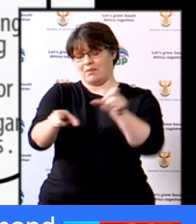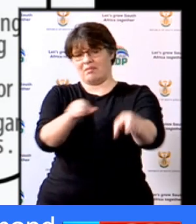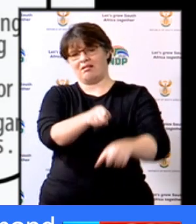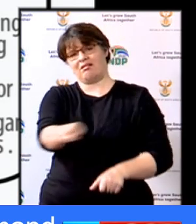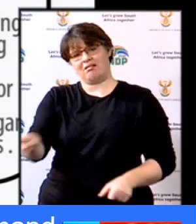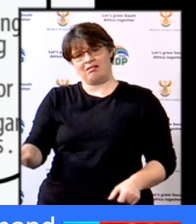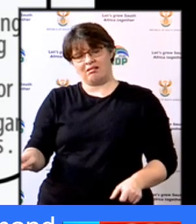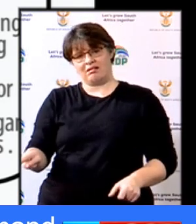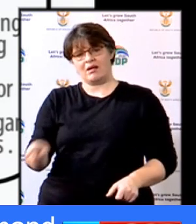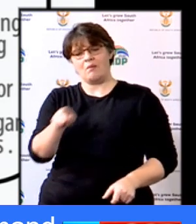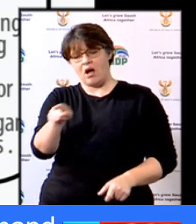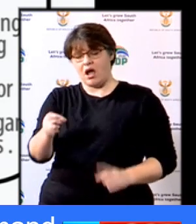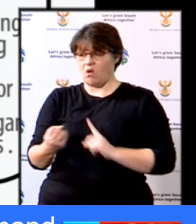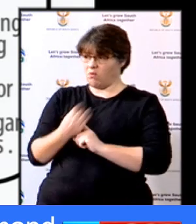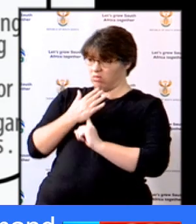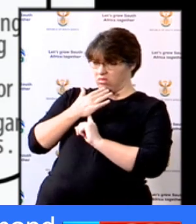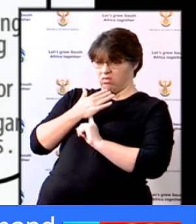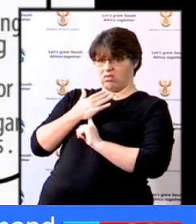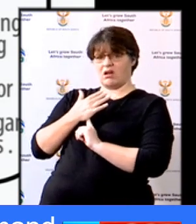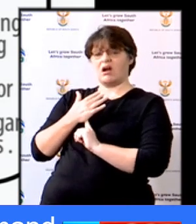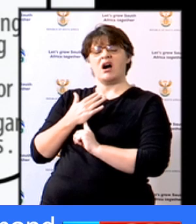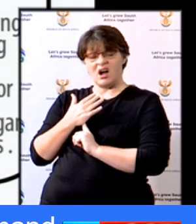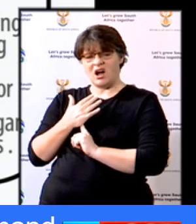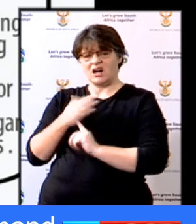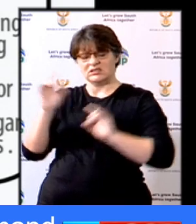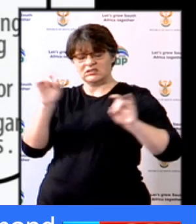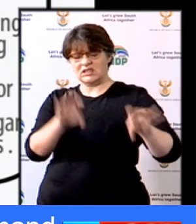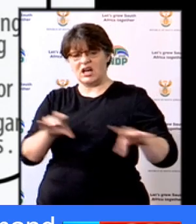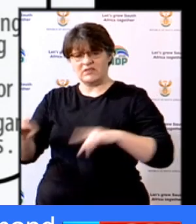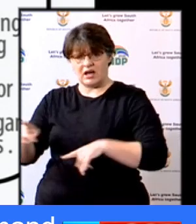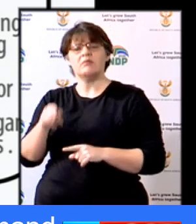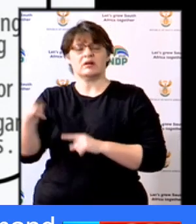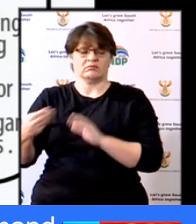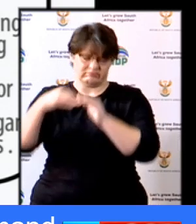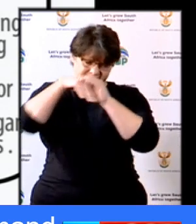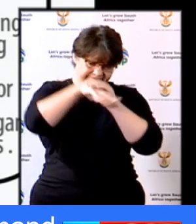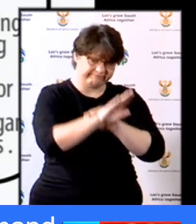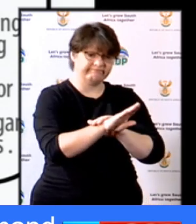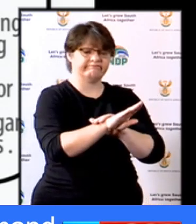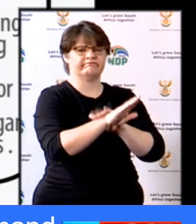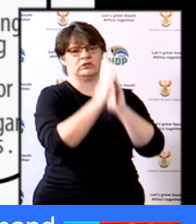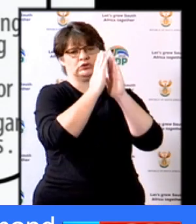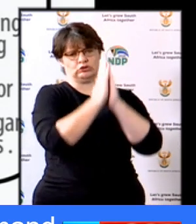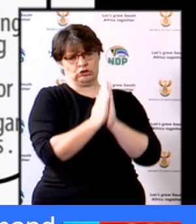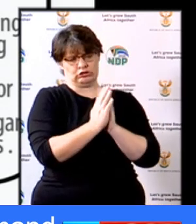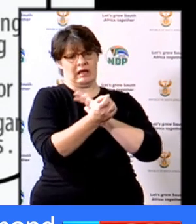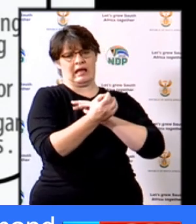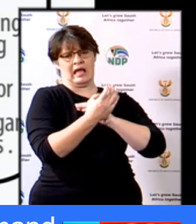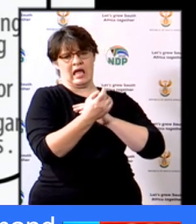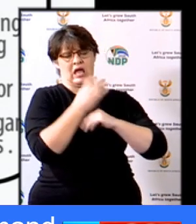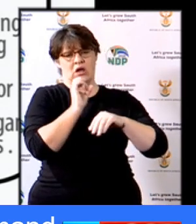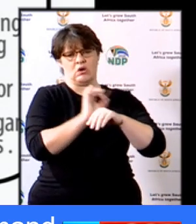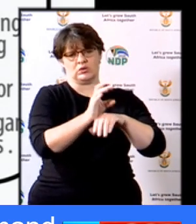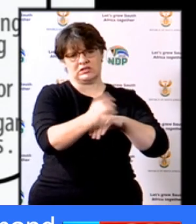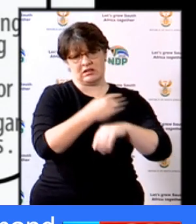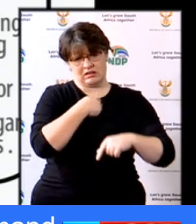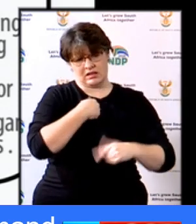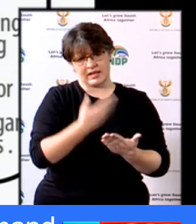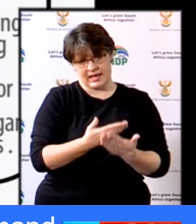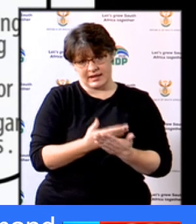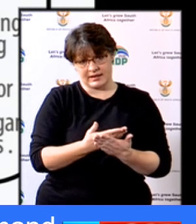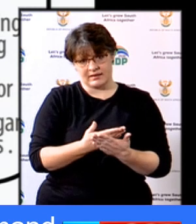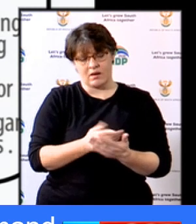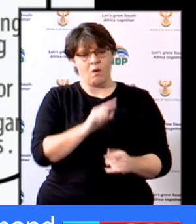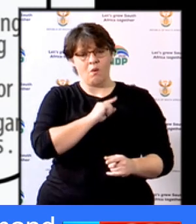the millions who have been affected by this virus to receive this such needed service, since the